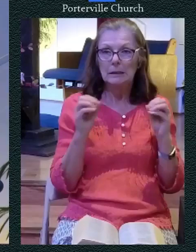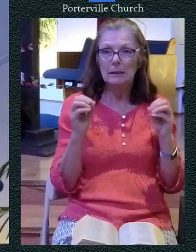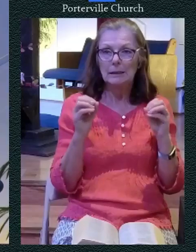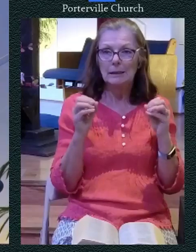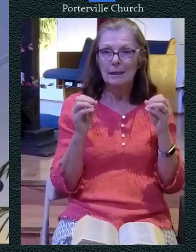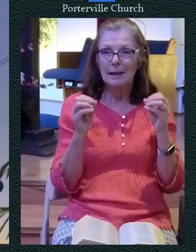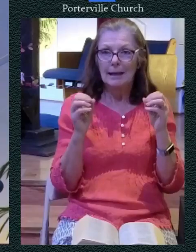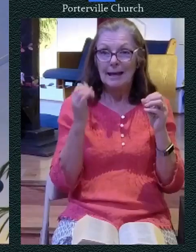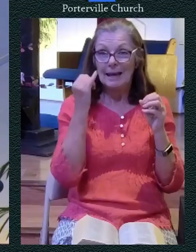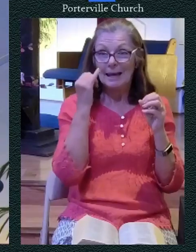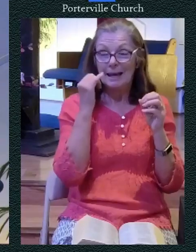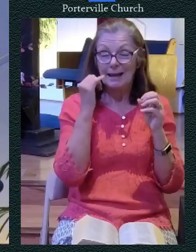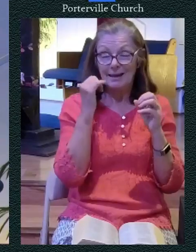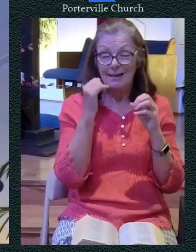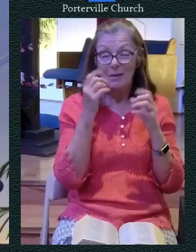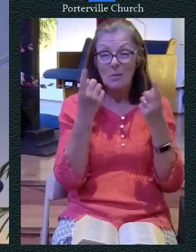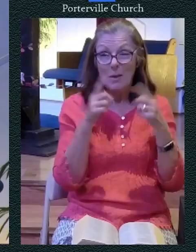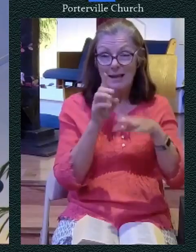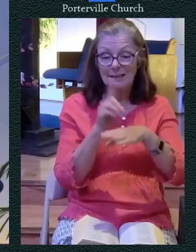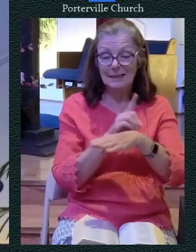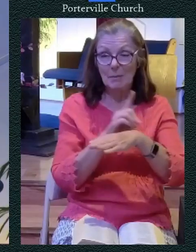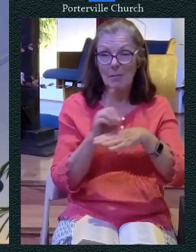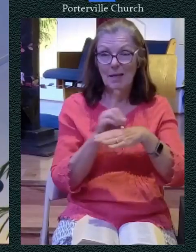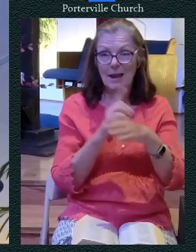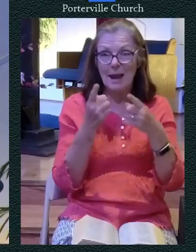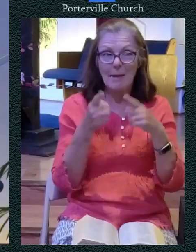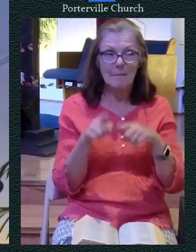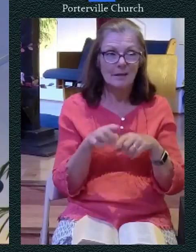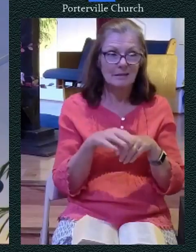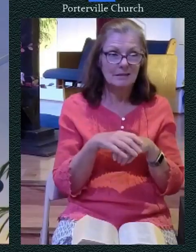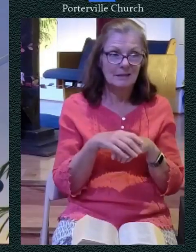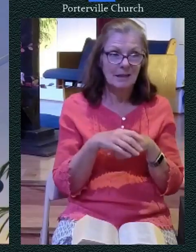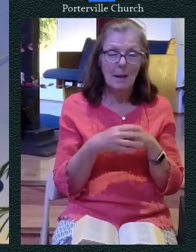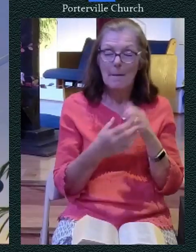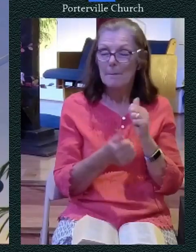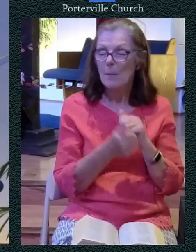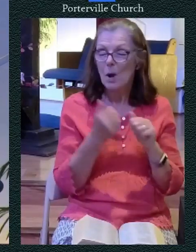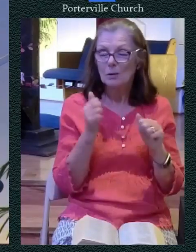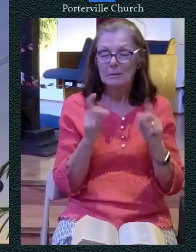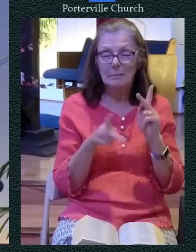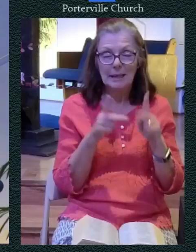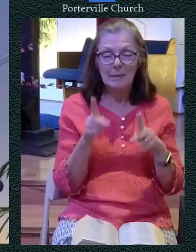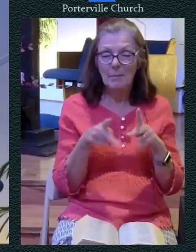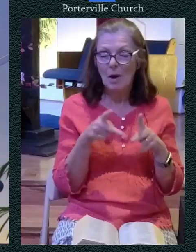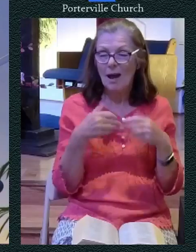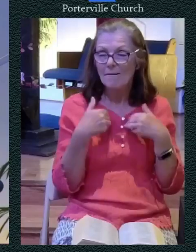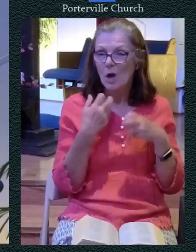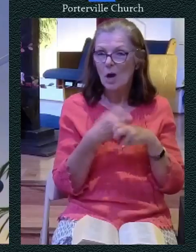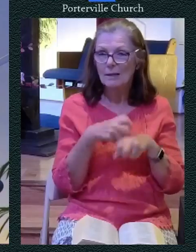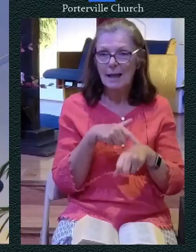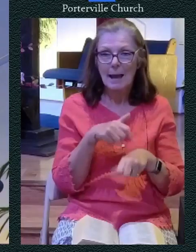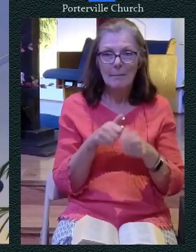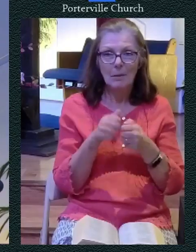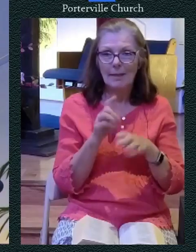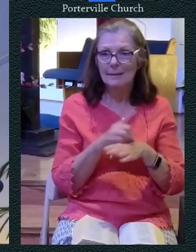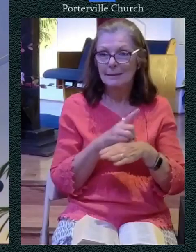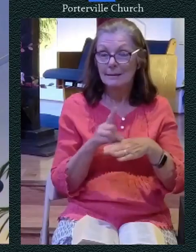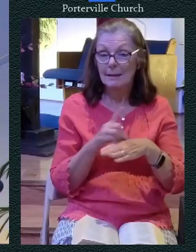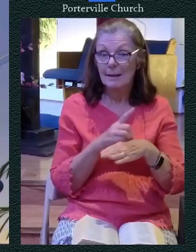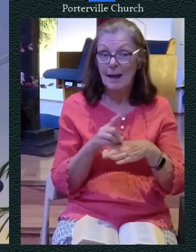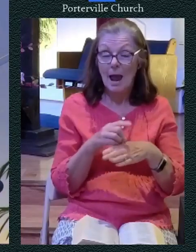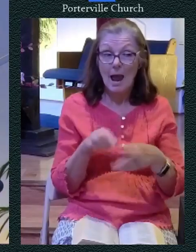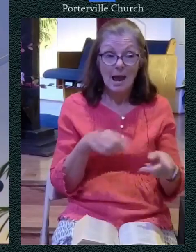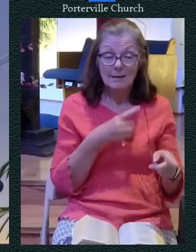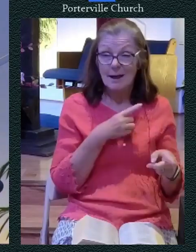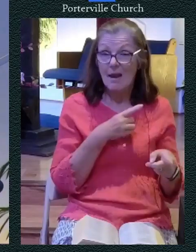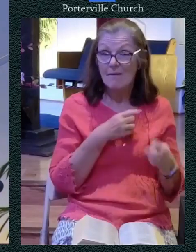time. Almost too much for human nature to bear. It can be very hard, and I'm so thankful that David gives expression